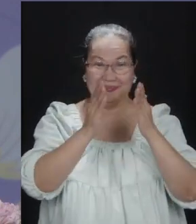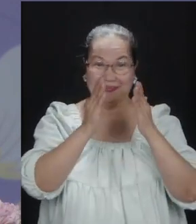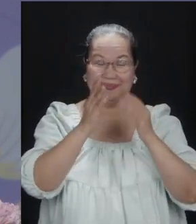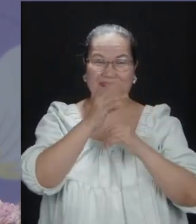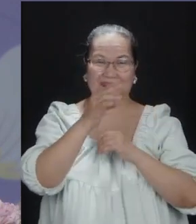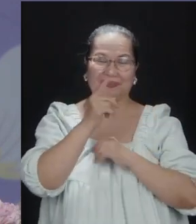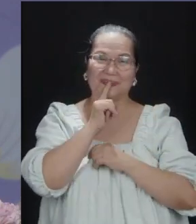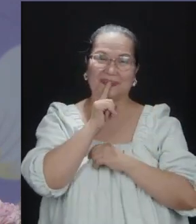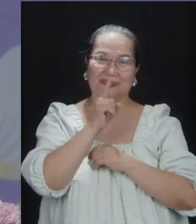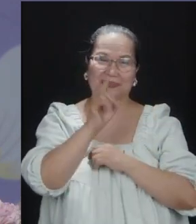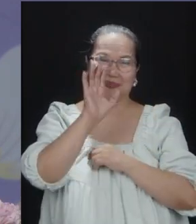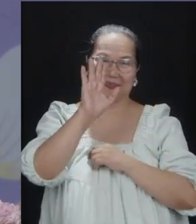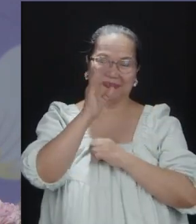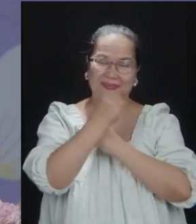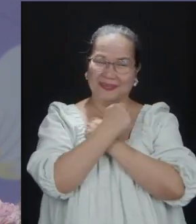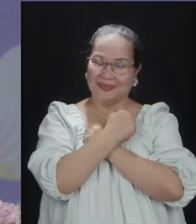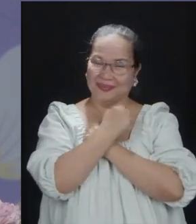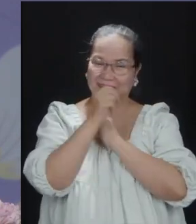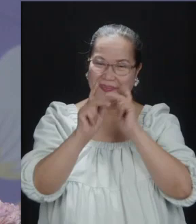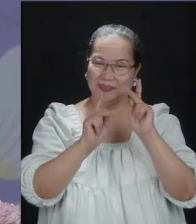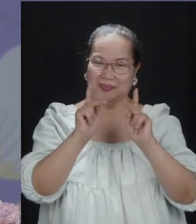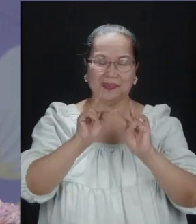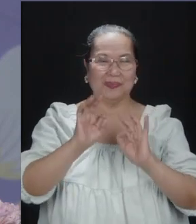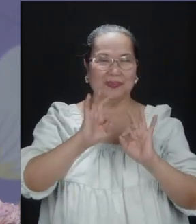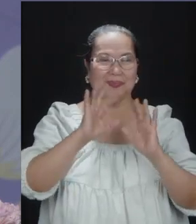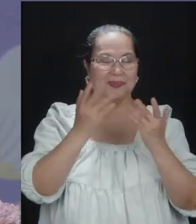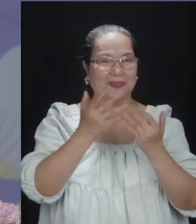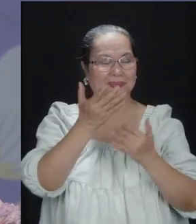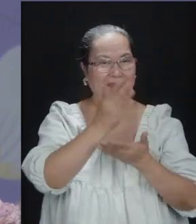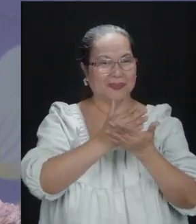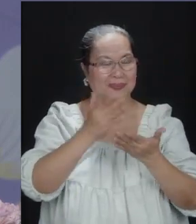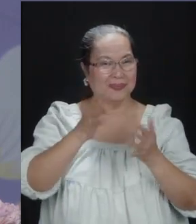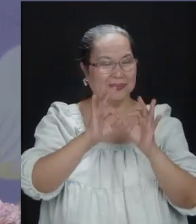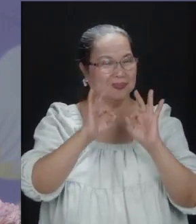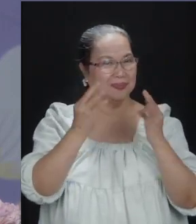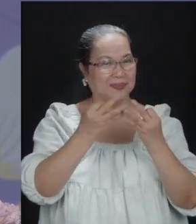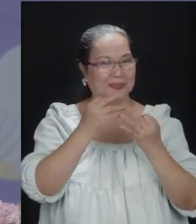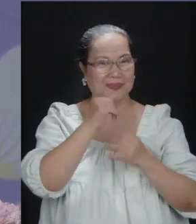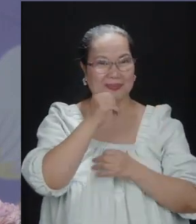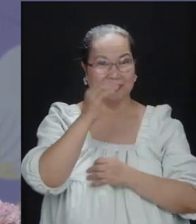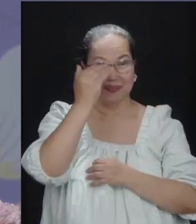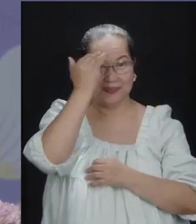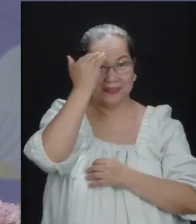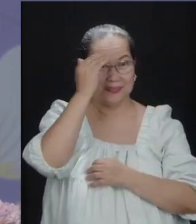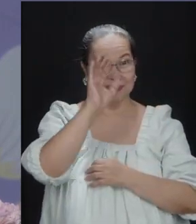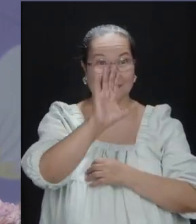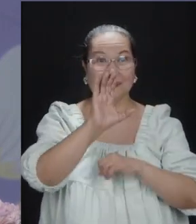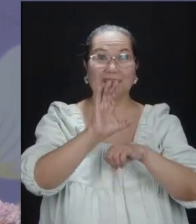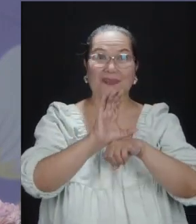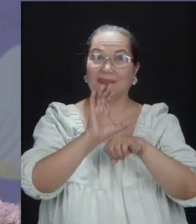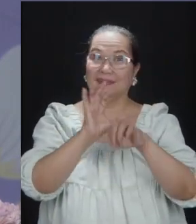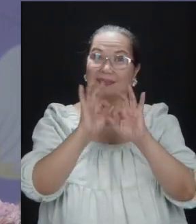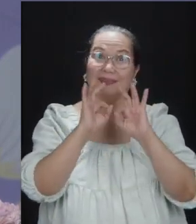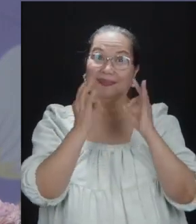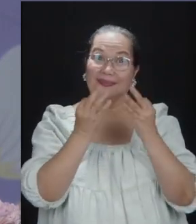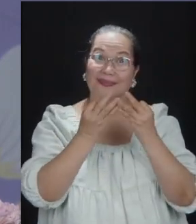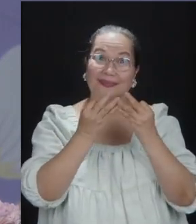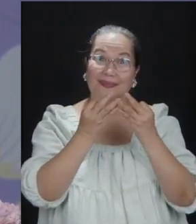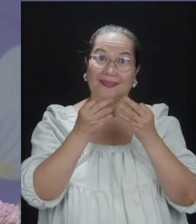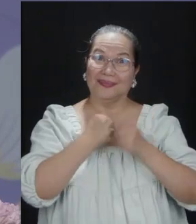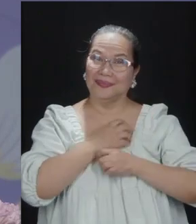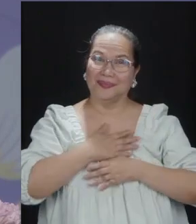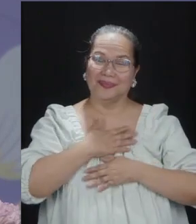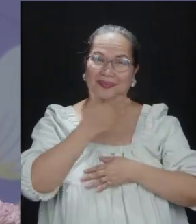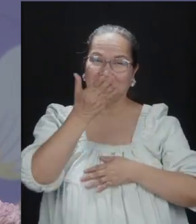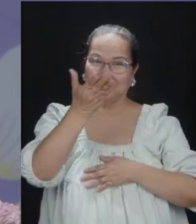treat from your loved ones. Now, for some of you whose family is not around, know that your church family appreciates you too.